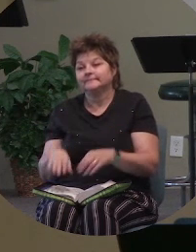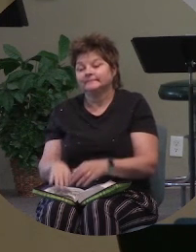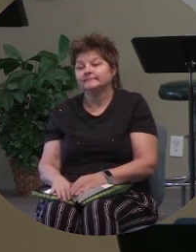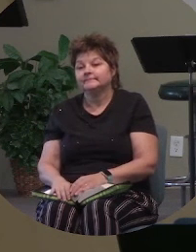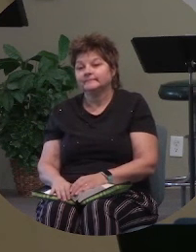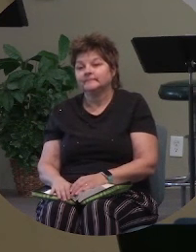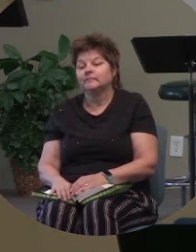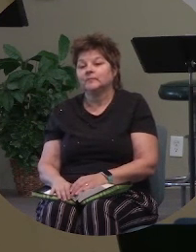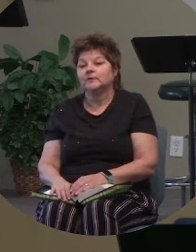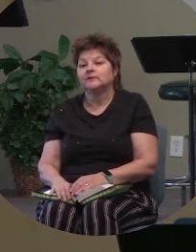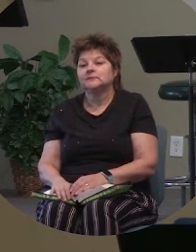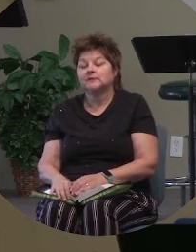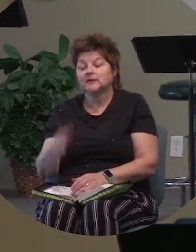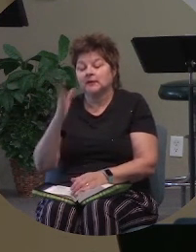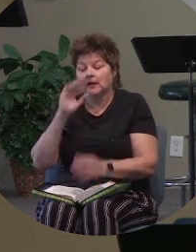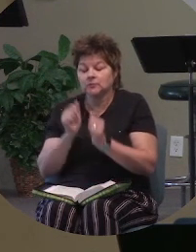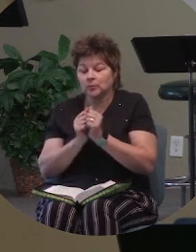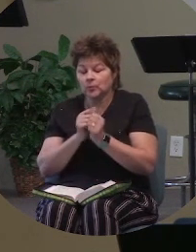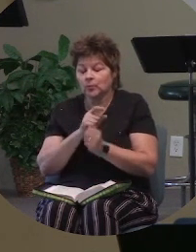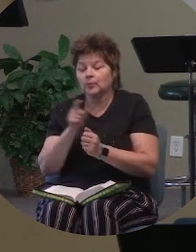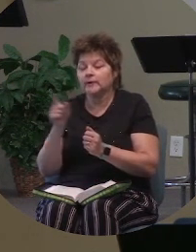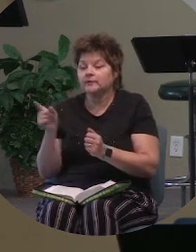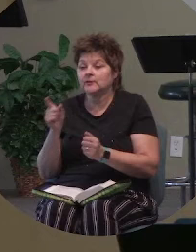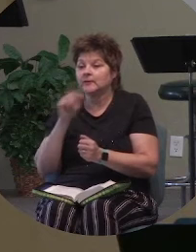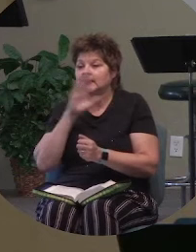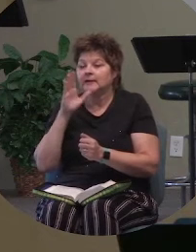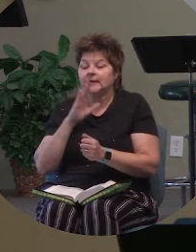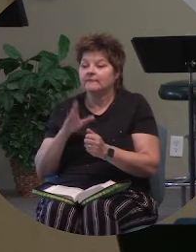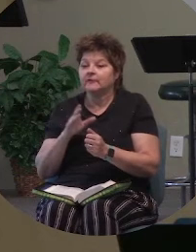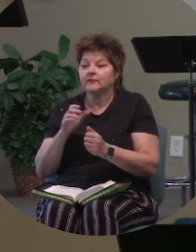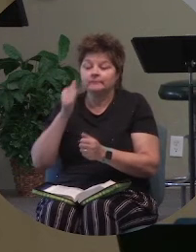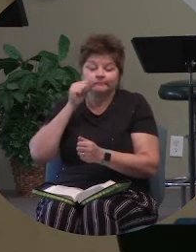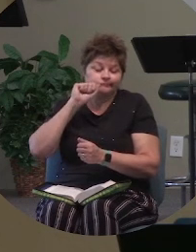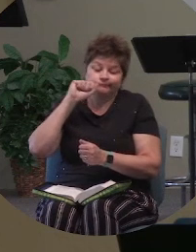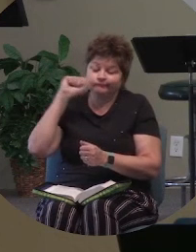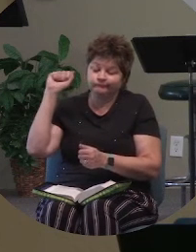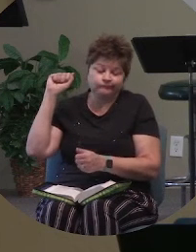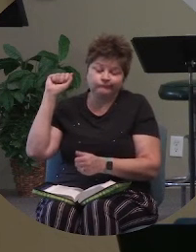Because I'm with you. I will never desert you.